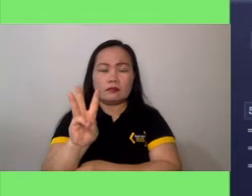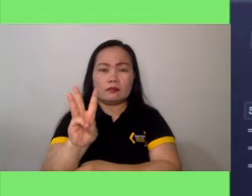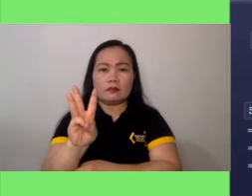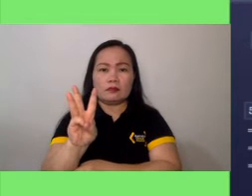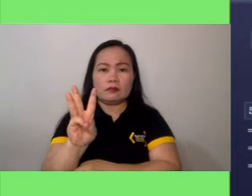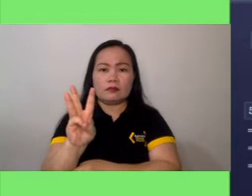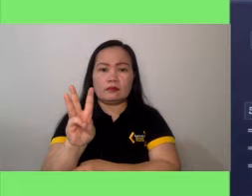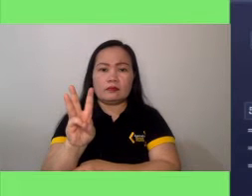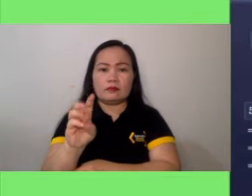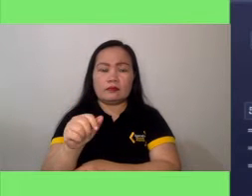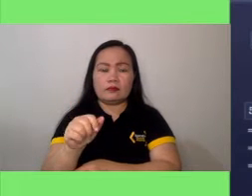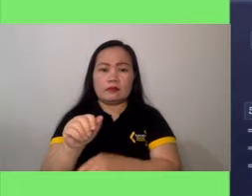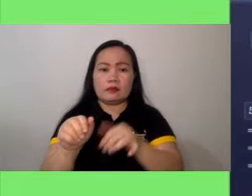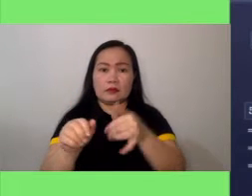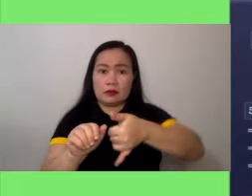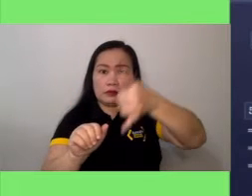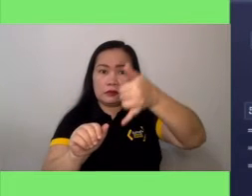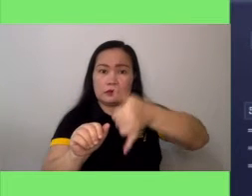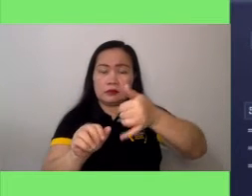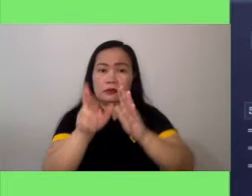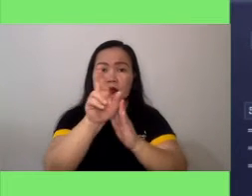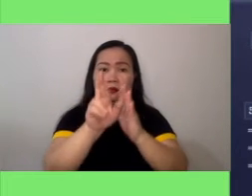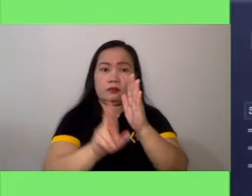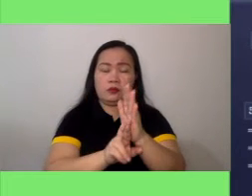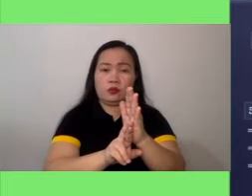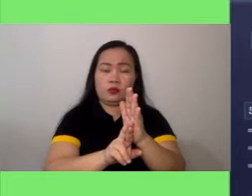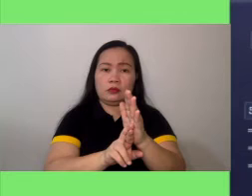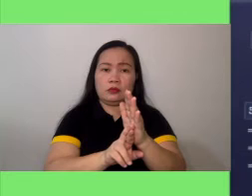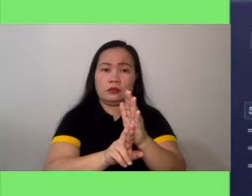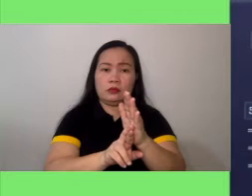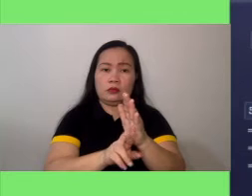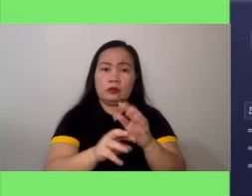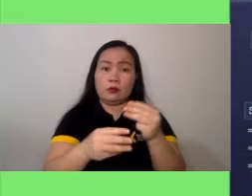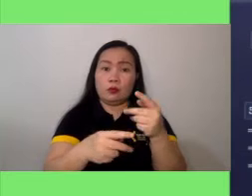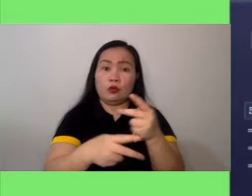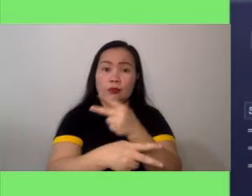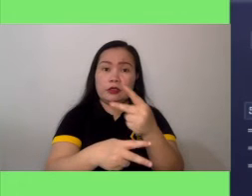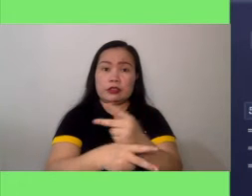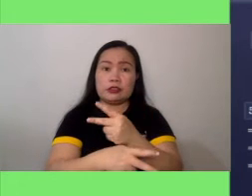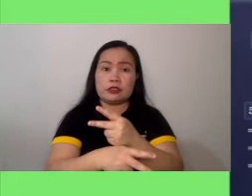that is negative 6. Why negative 6? Same rule as